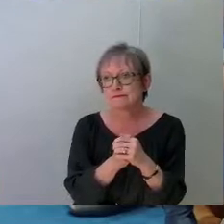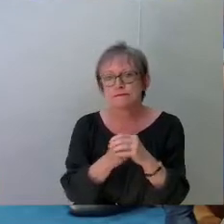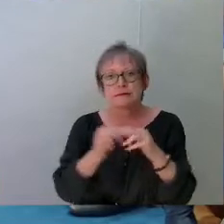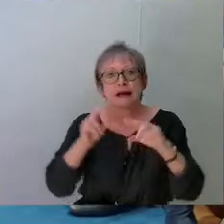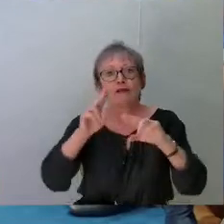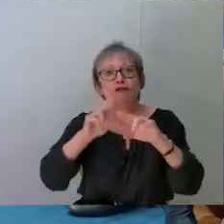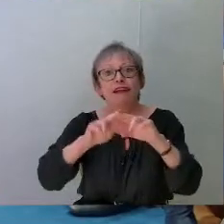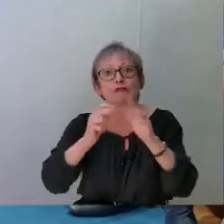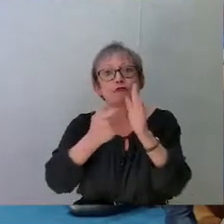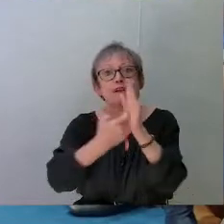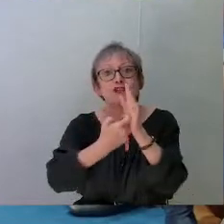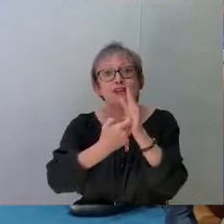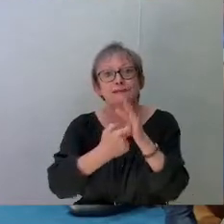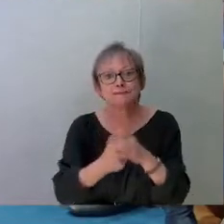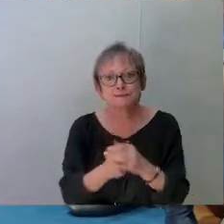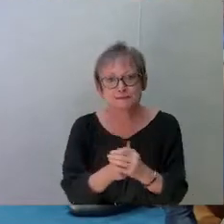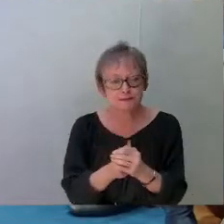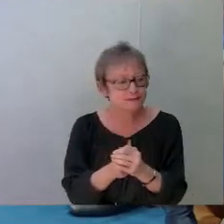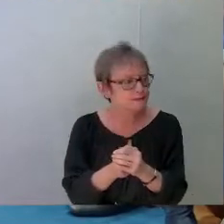Finn Ritchie.